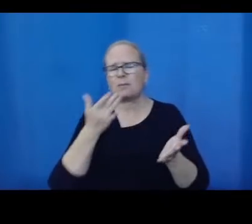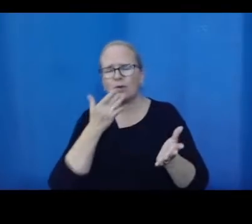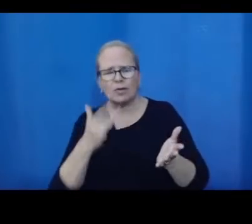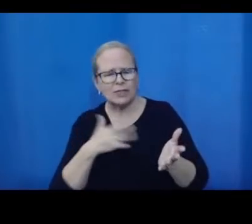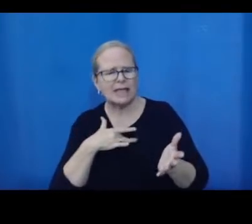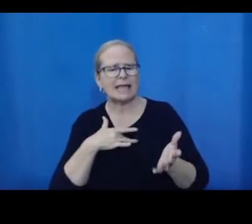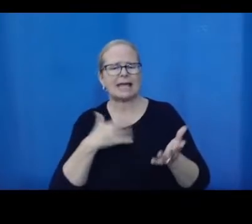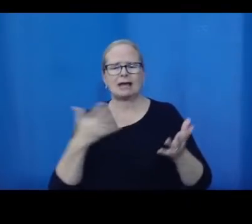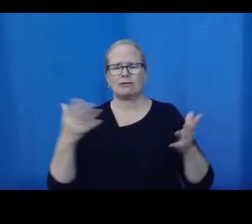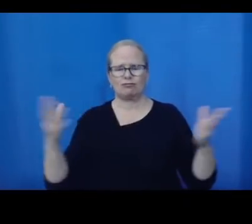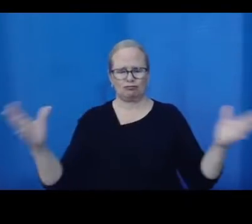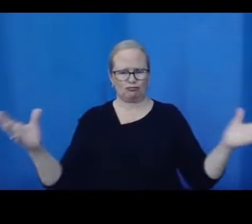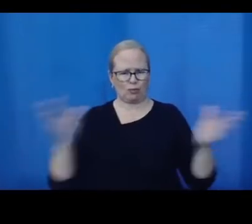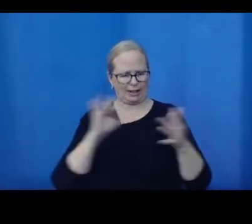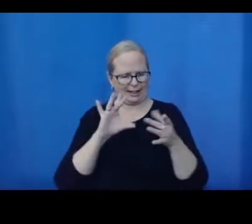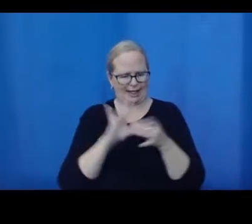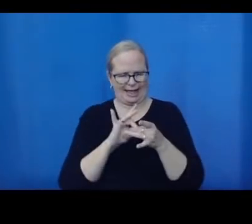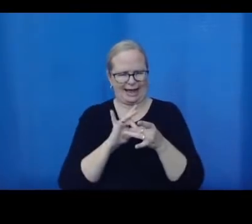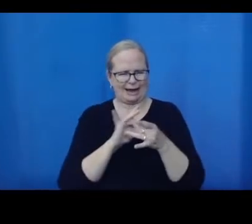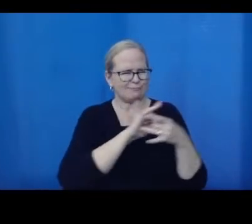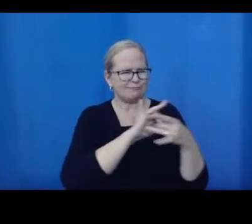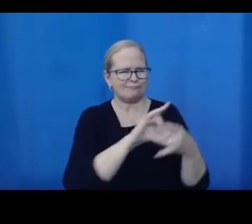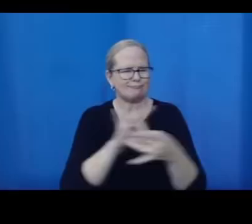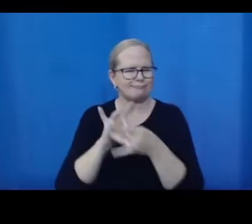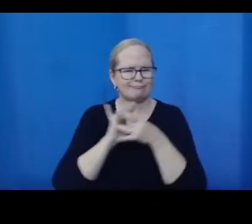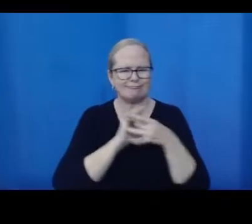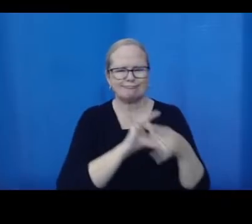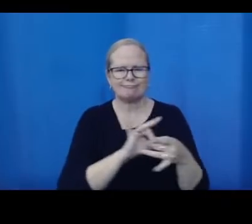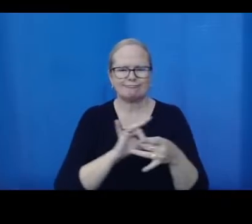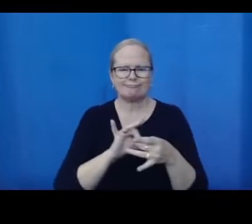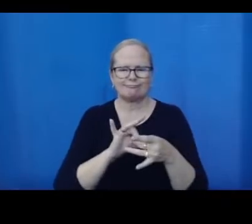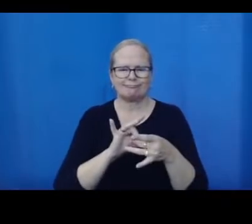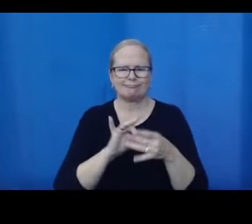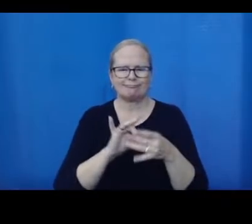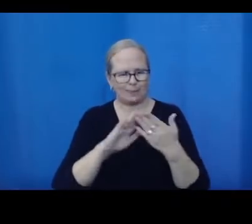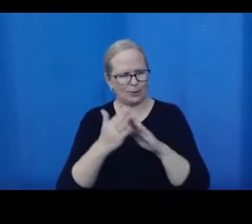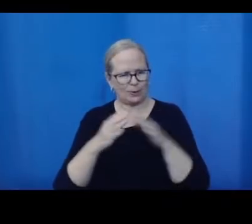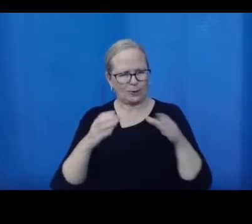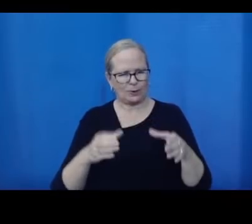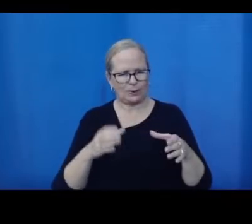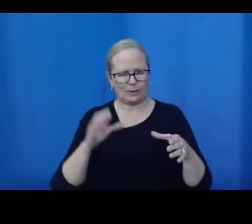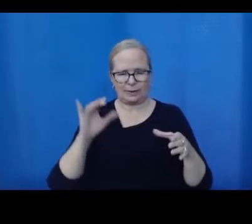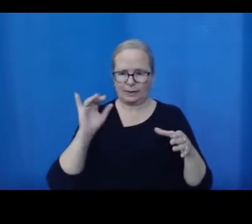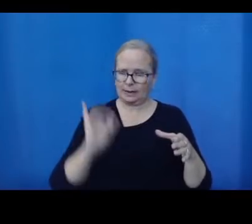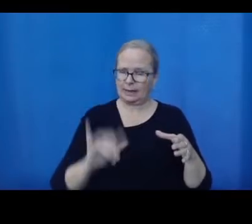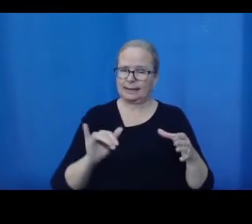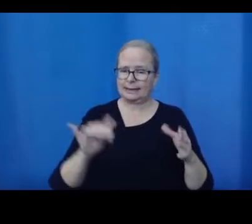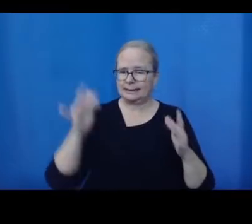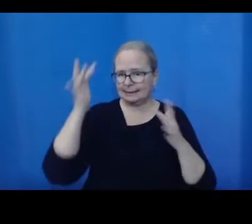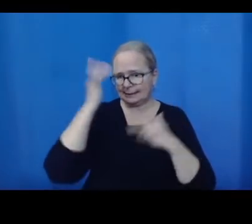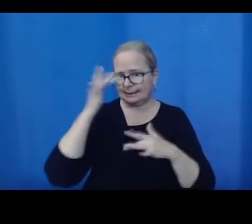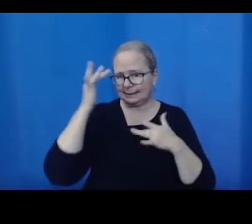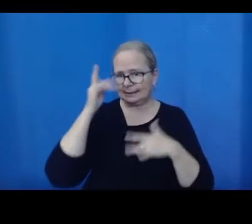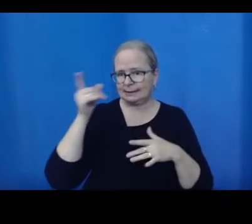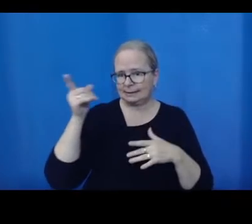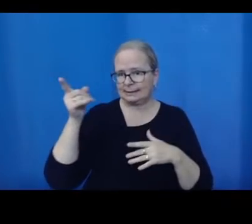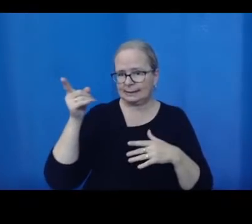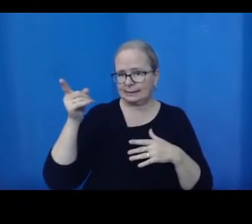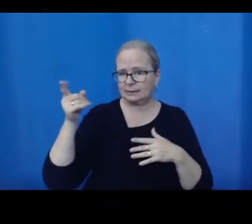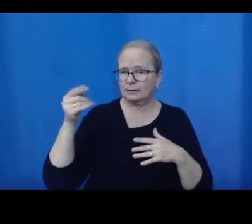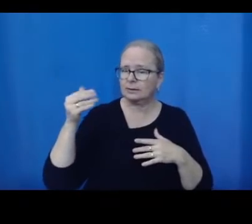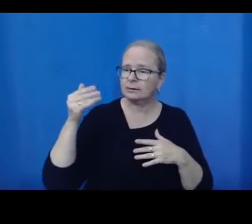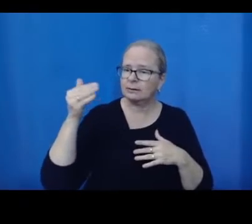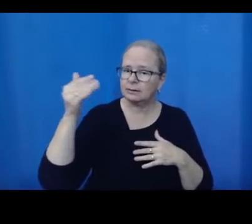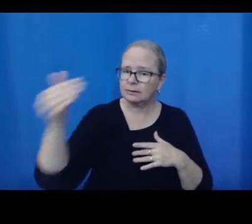disease, its legacy, when we look back on it, is that it's robbed us of community because it's been so